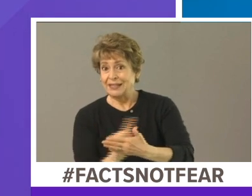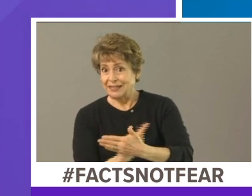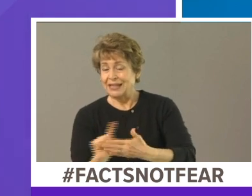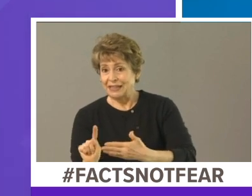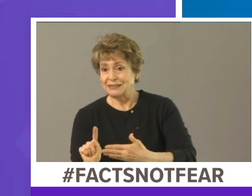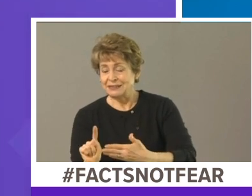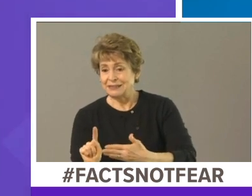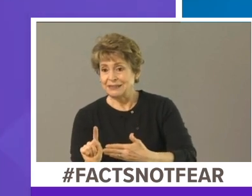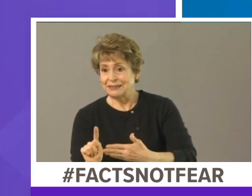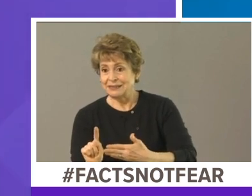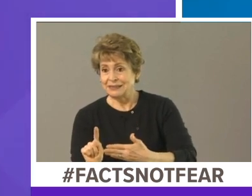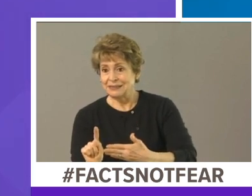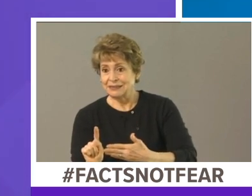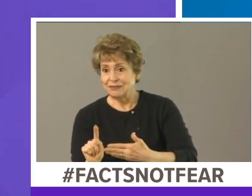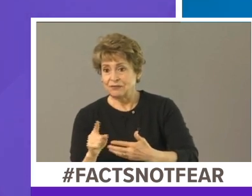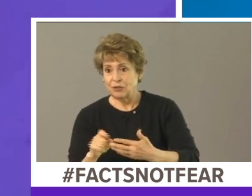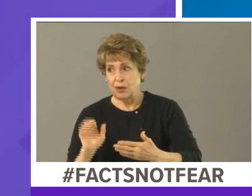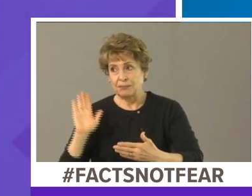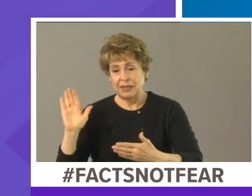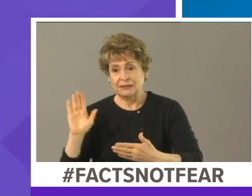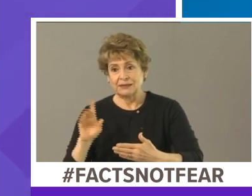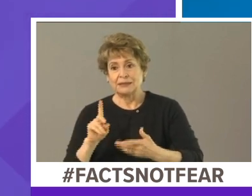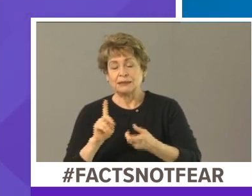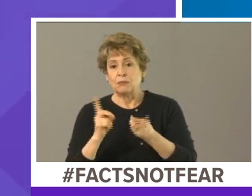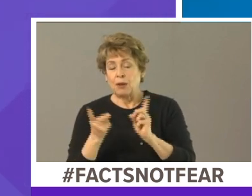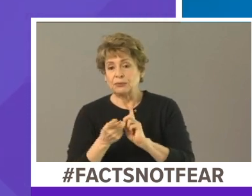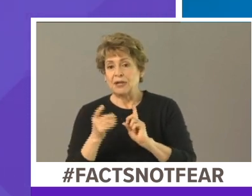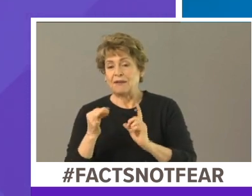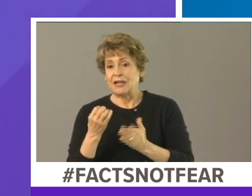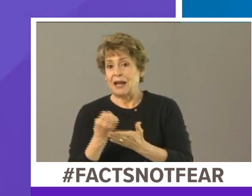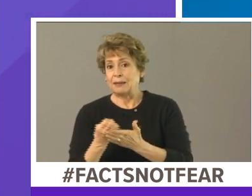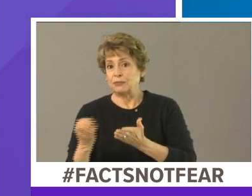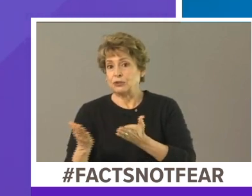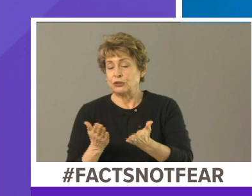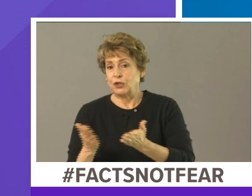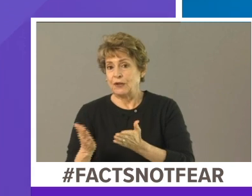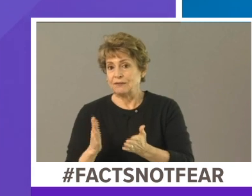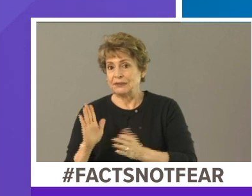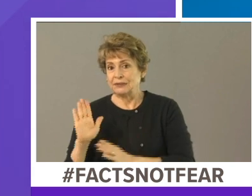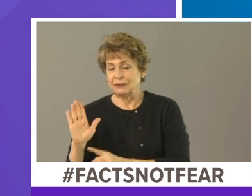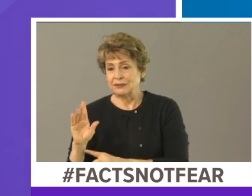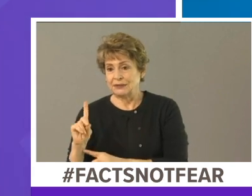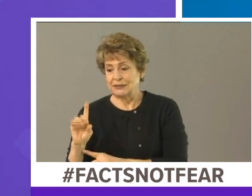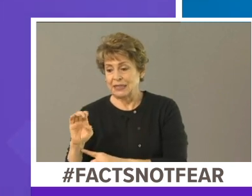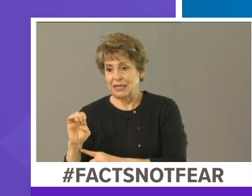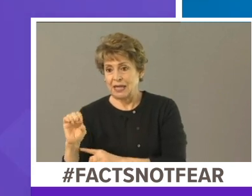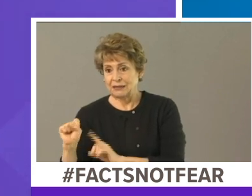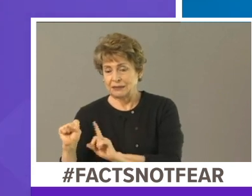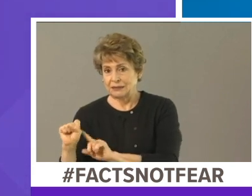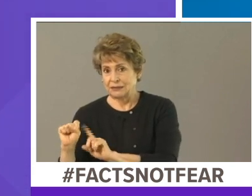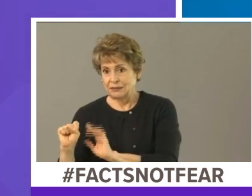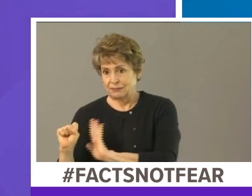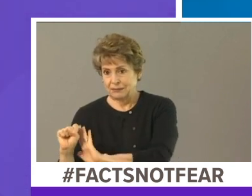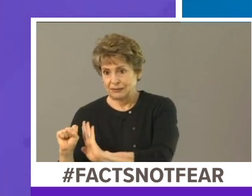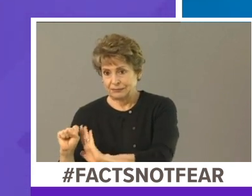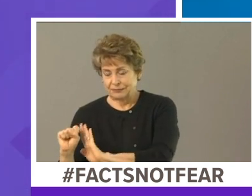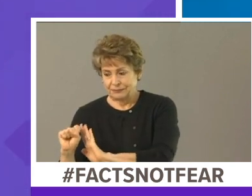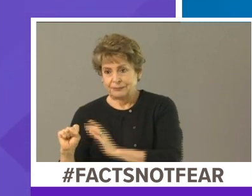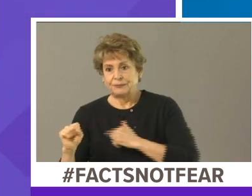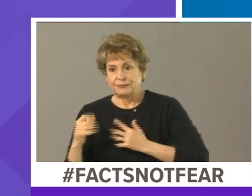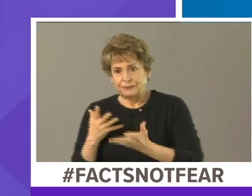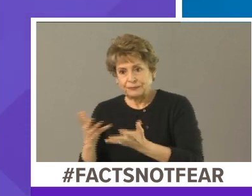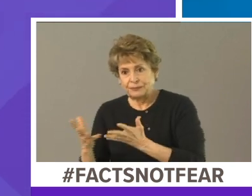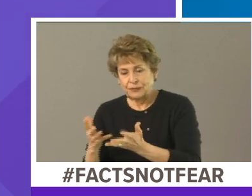This is something we've been talking with the delegation about, talking with the White House about as well. There is